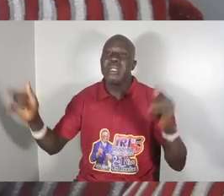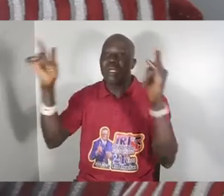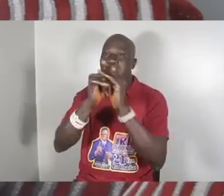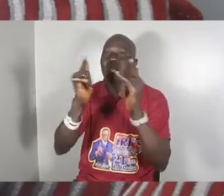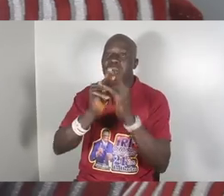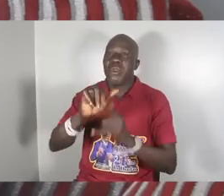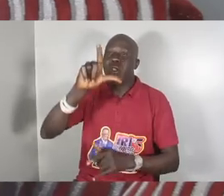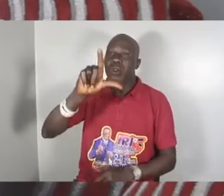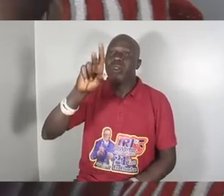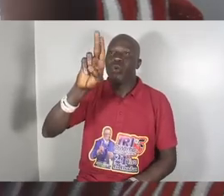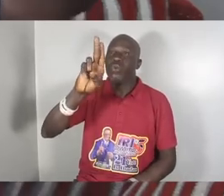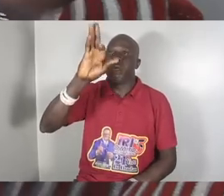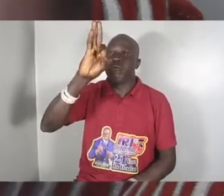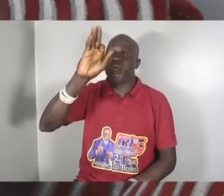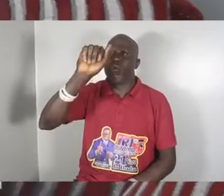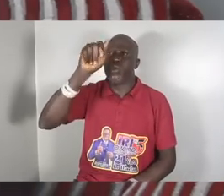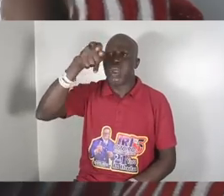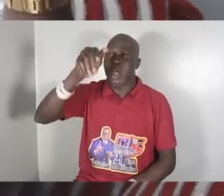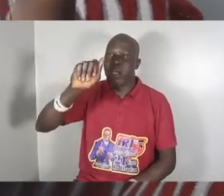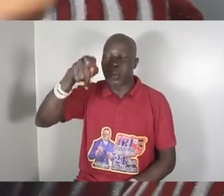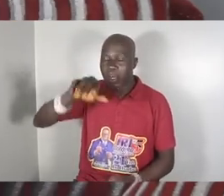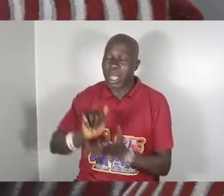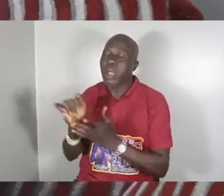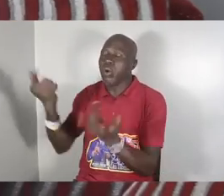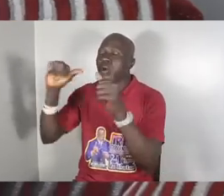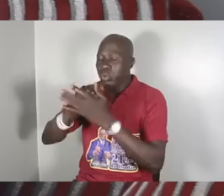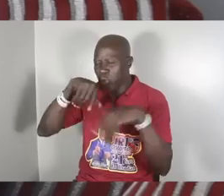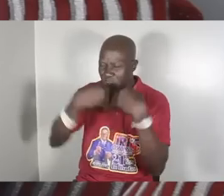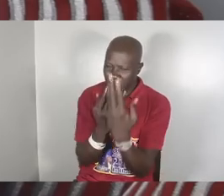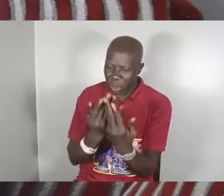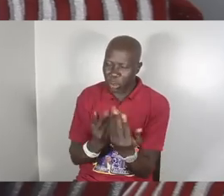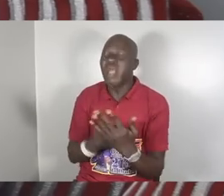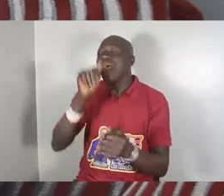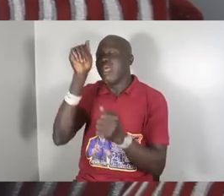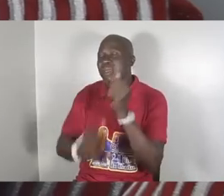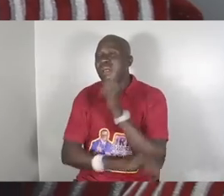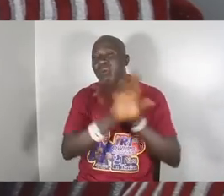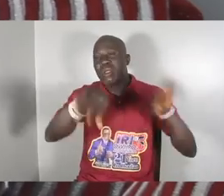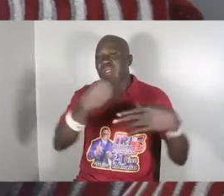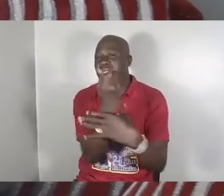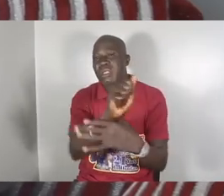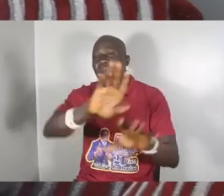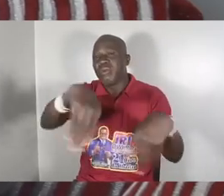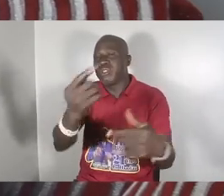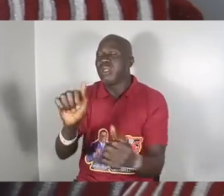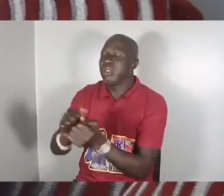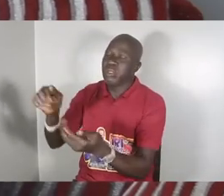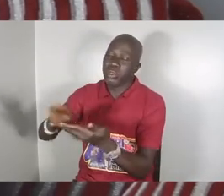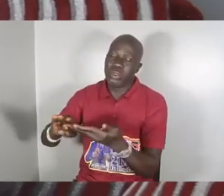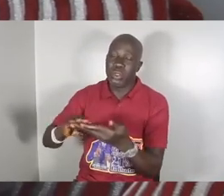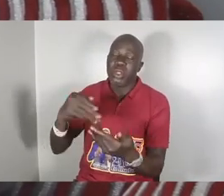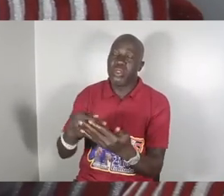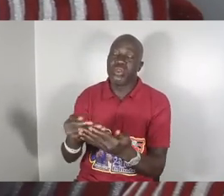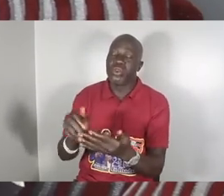the family. It will be power. I want to buy it. The people that come early to the family. We'll give all of them